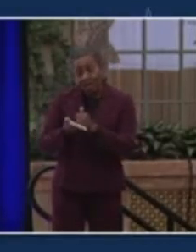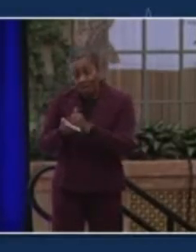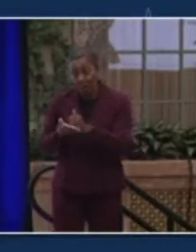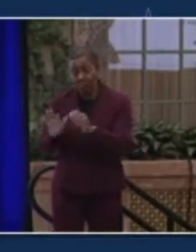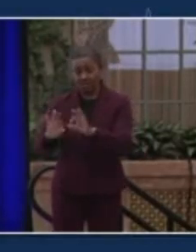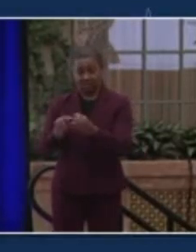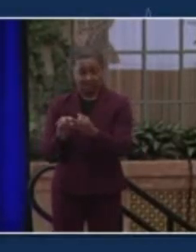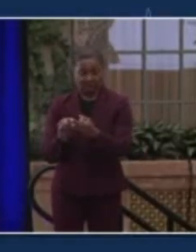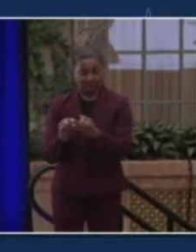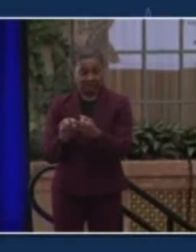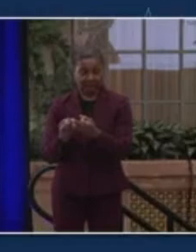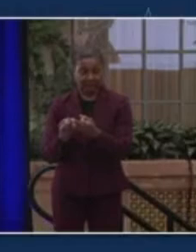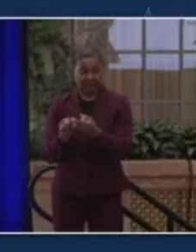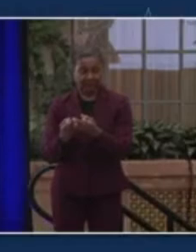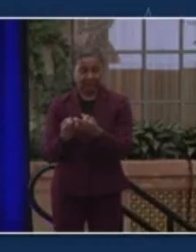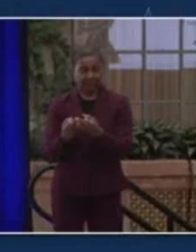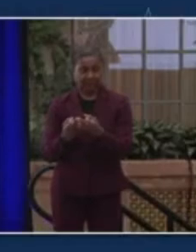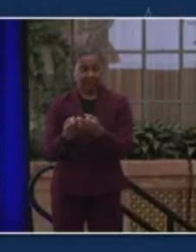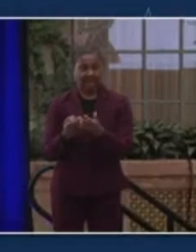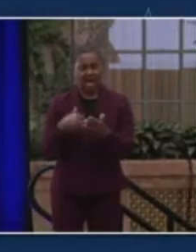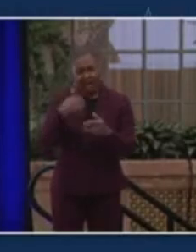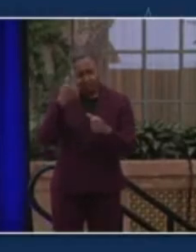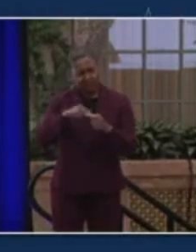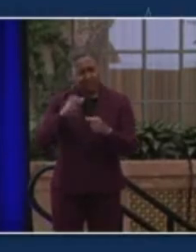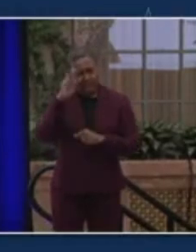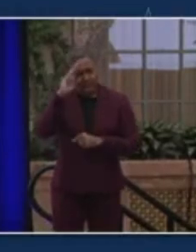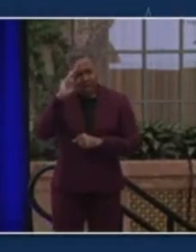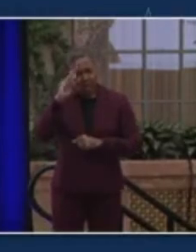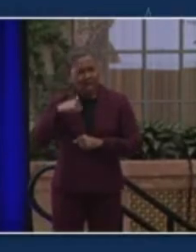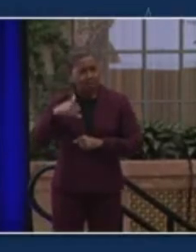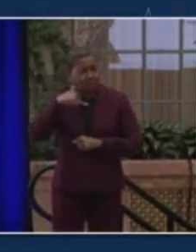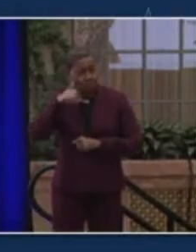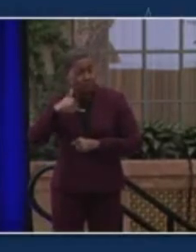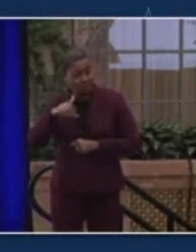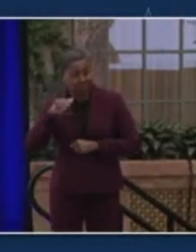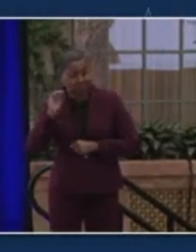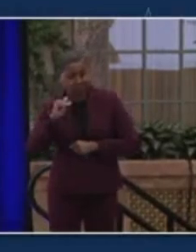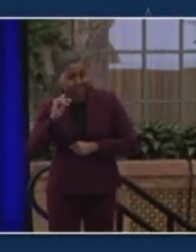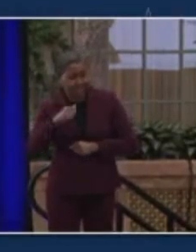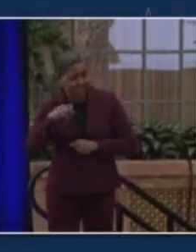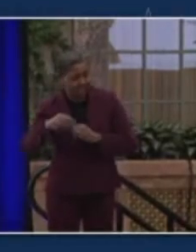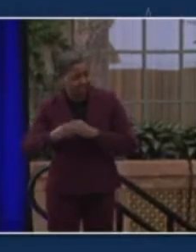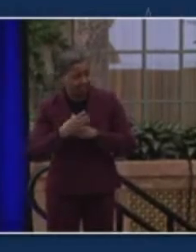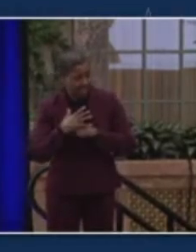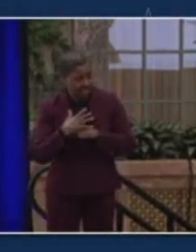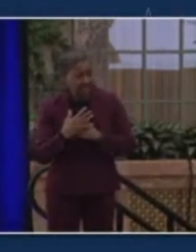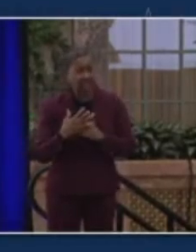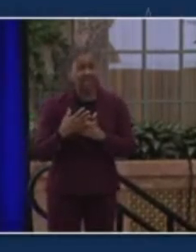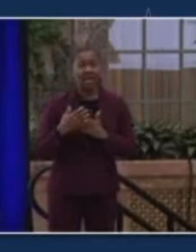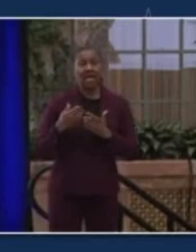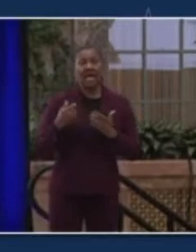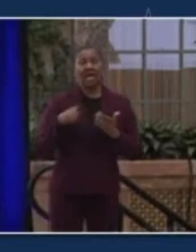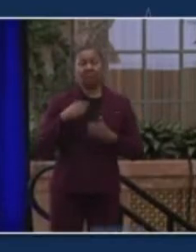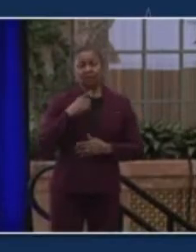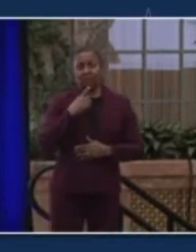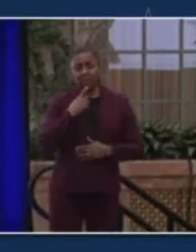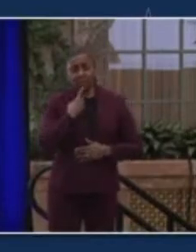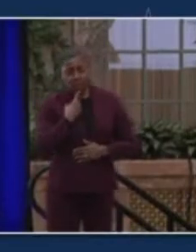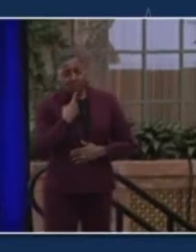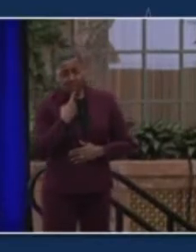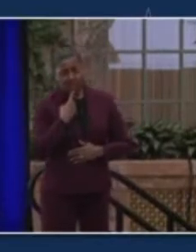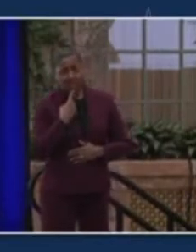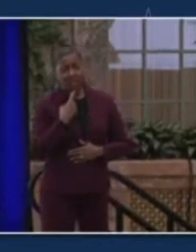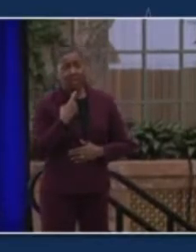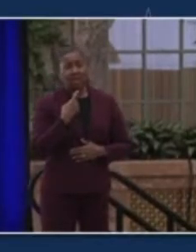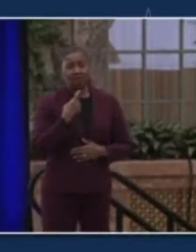family. I would call my uncle for advice. Normally, after being disappointed from one outcome